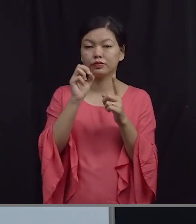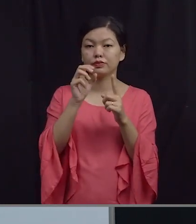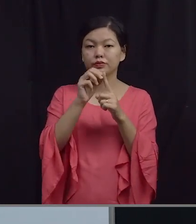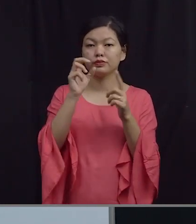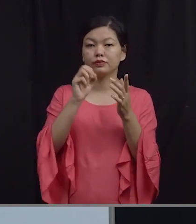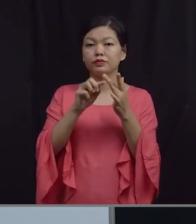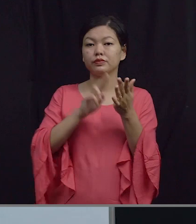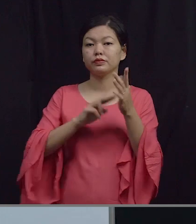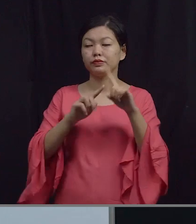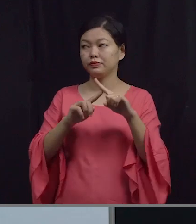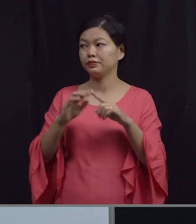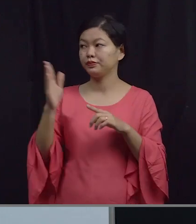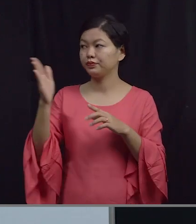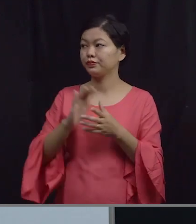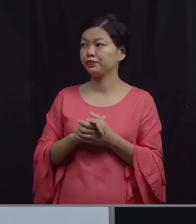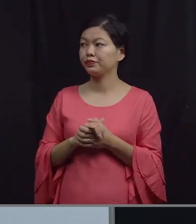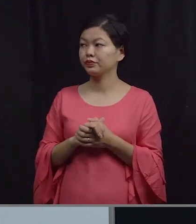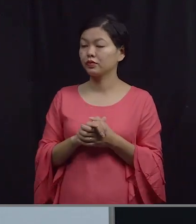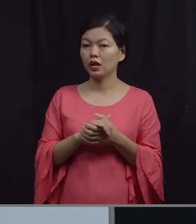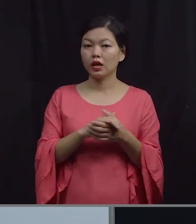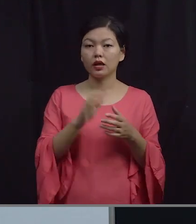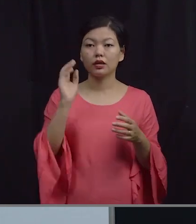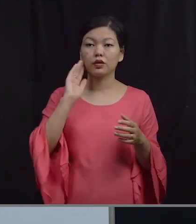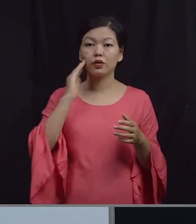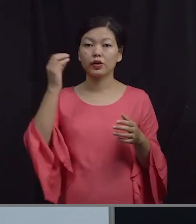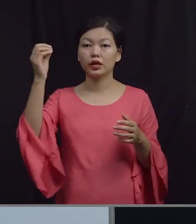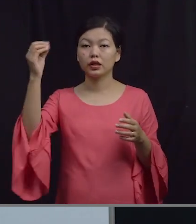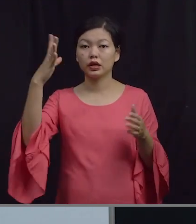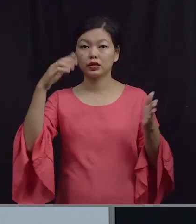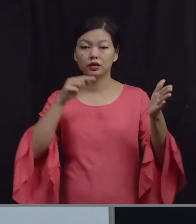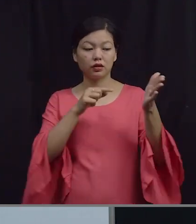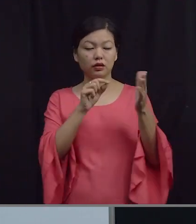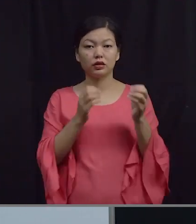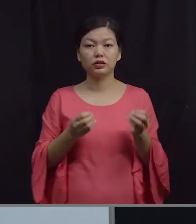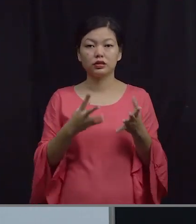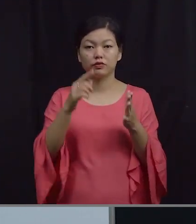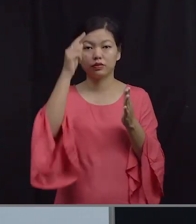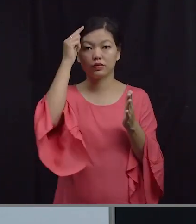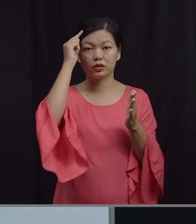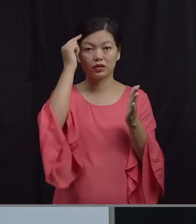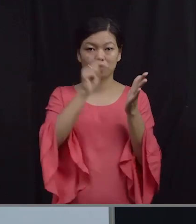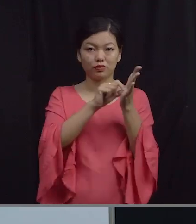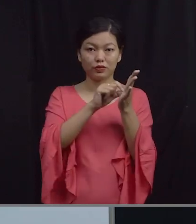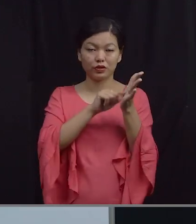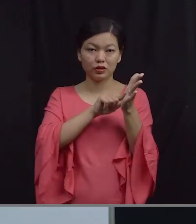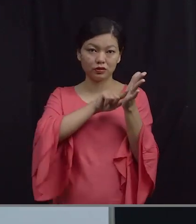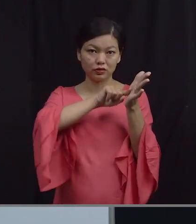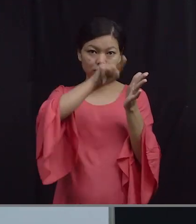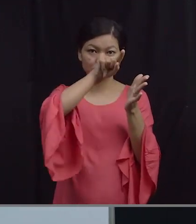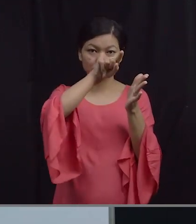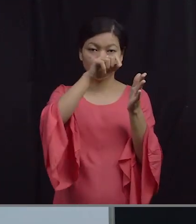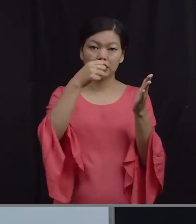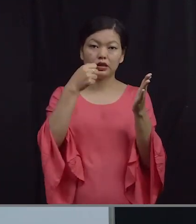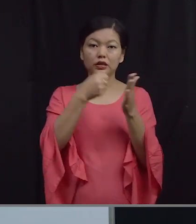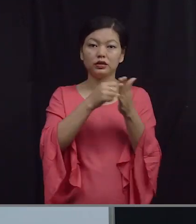refraction, and here it will form an image, say I1. Okay, it will form an image what? I1. And